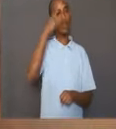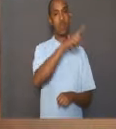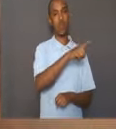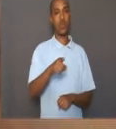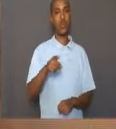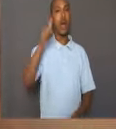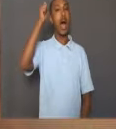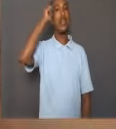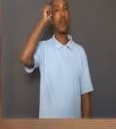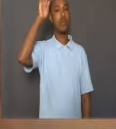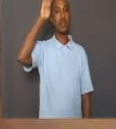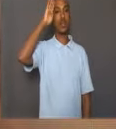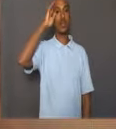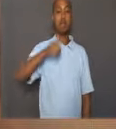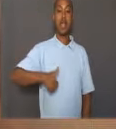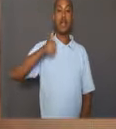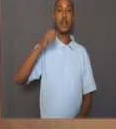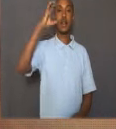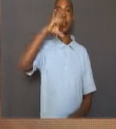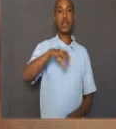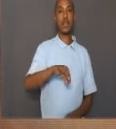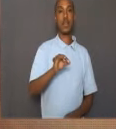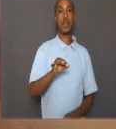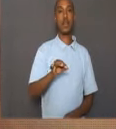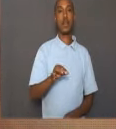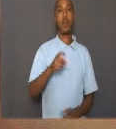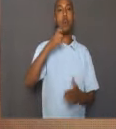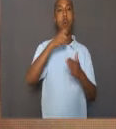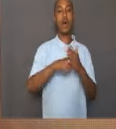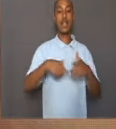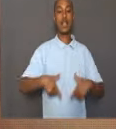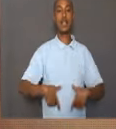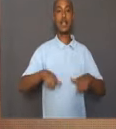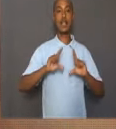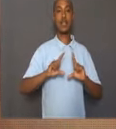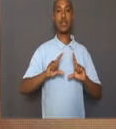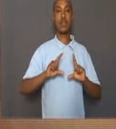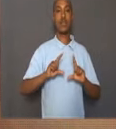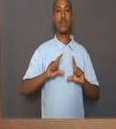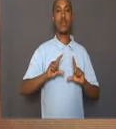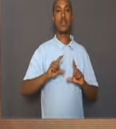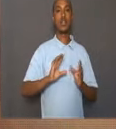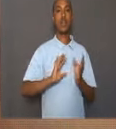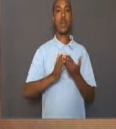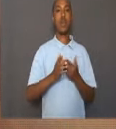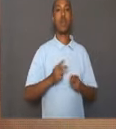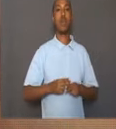Antoine Becquerel's major discovery was the existence of the phenomena called